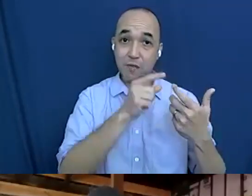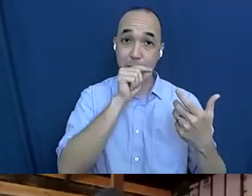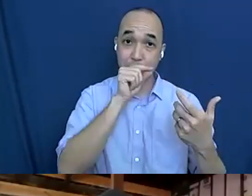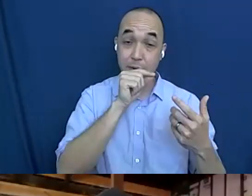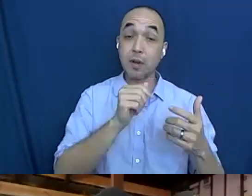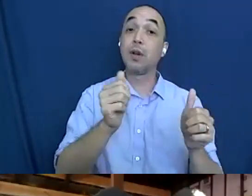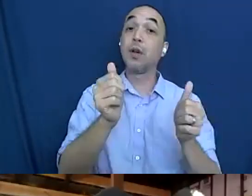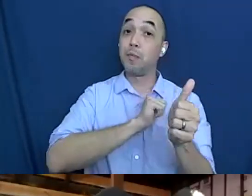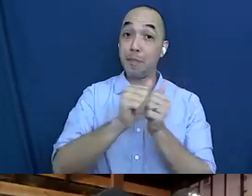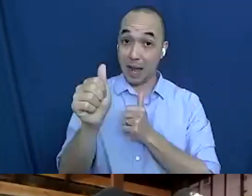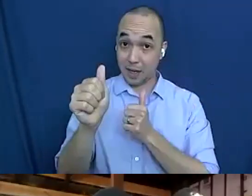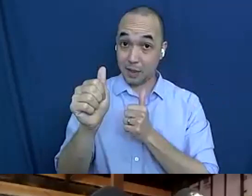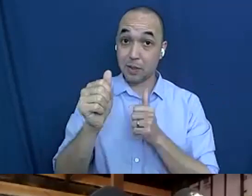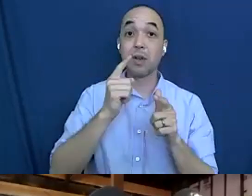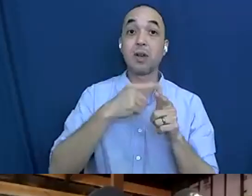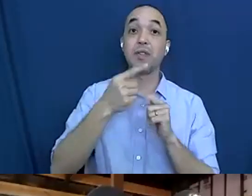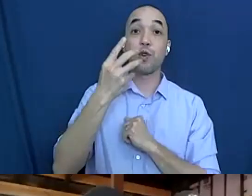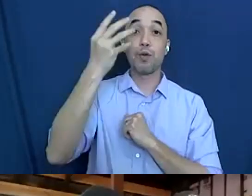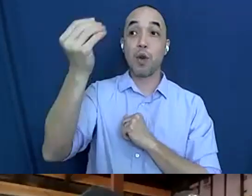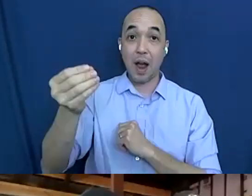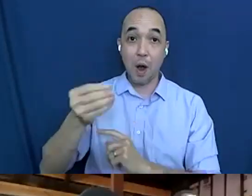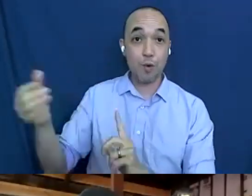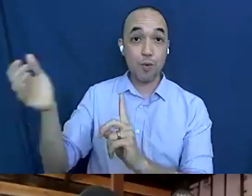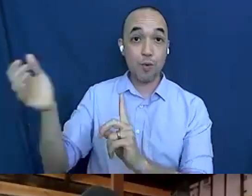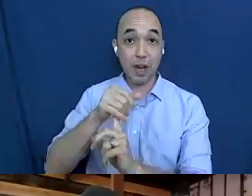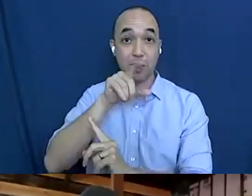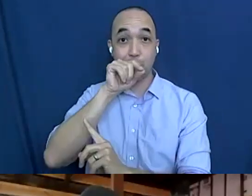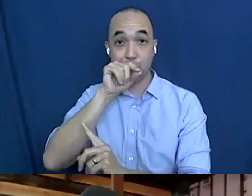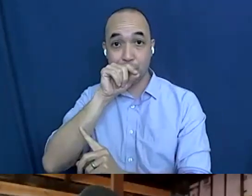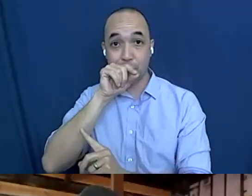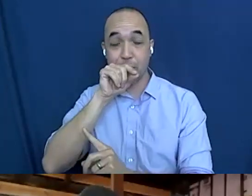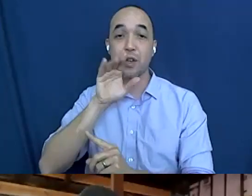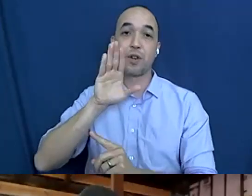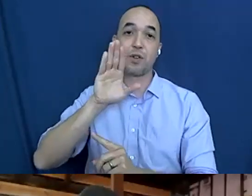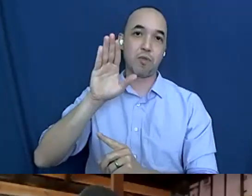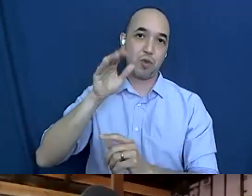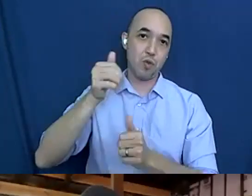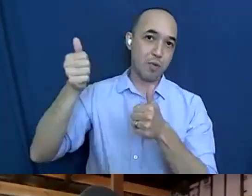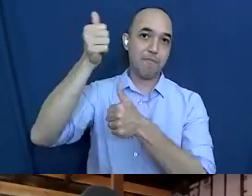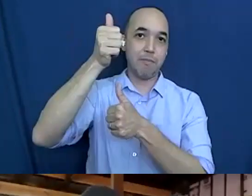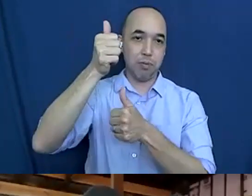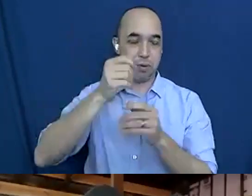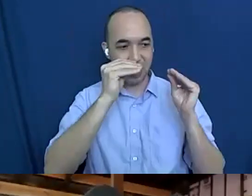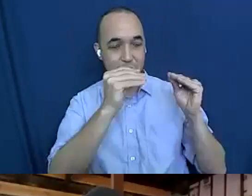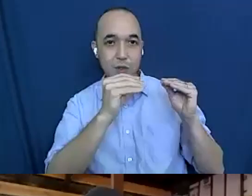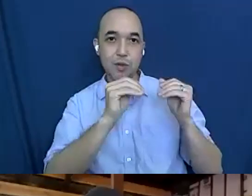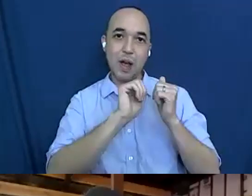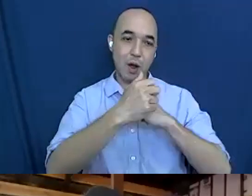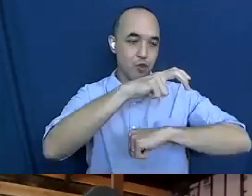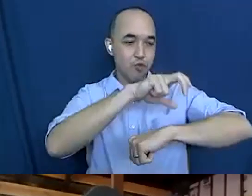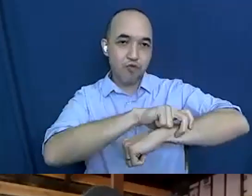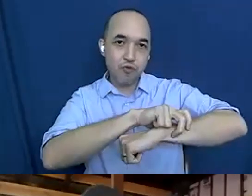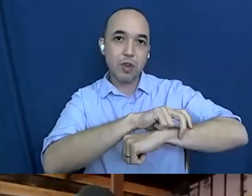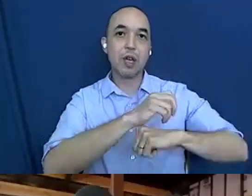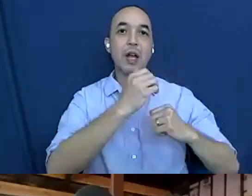out, you go trapping, you catch your first bird, then he teaches you how to keep the bird to sit on the glove, to eat from the glove, to start hopping to